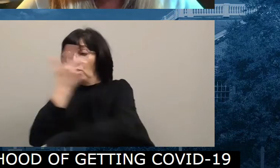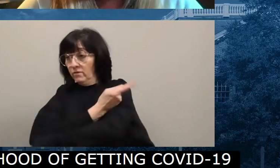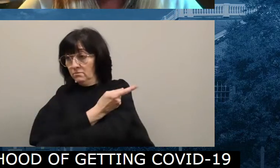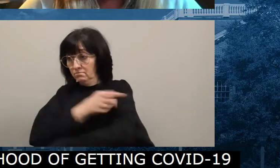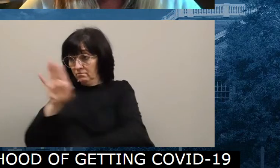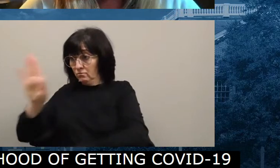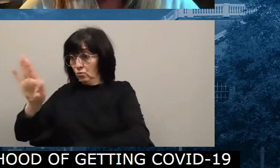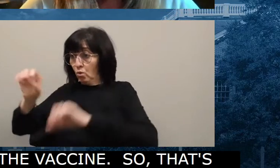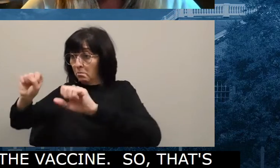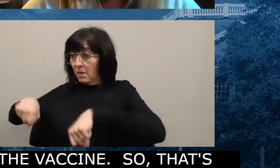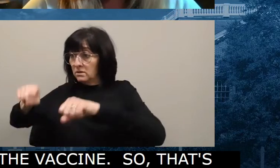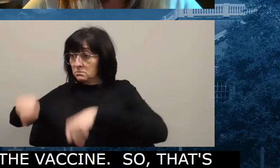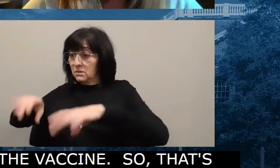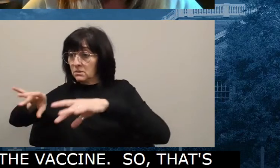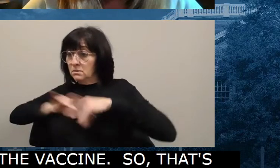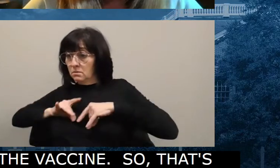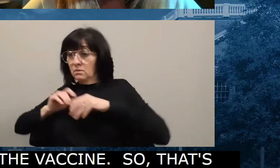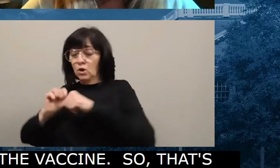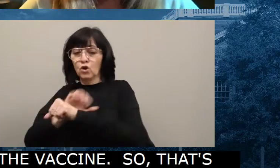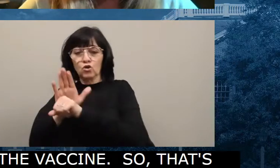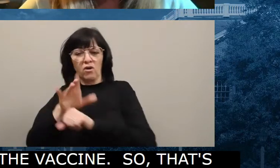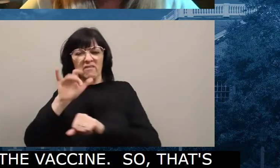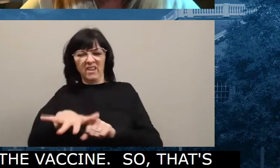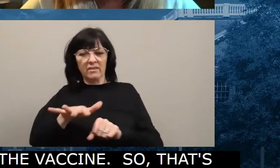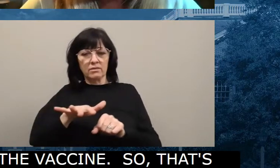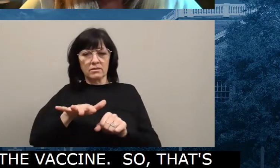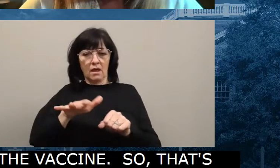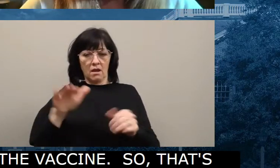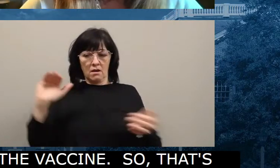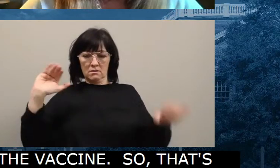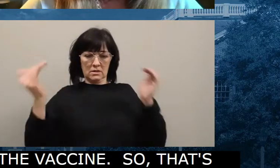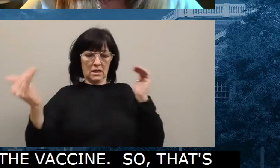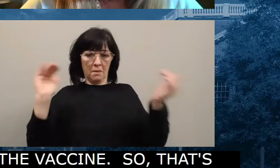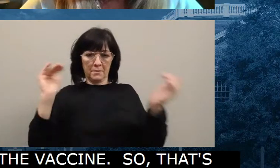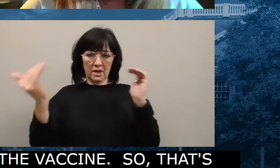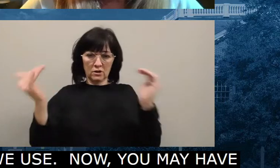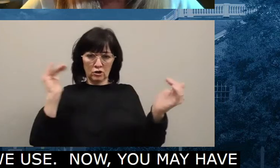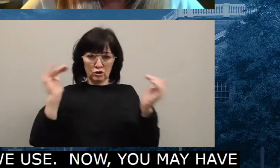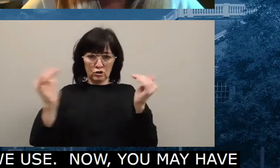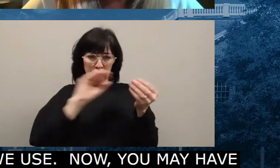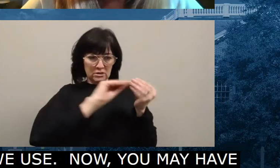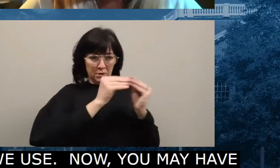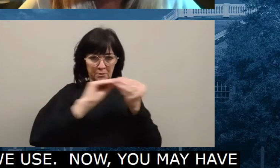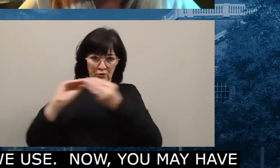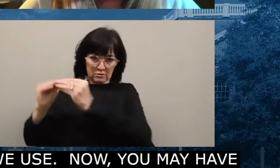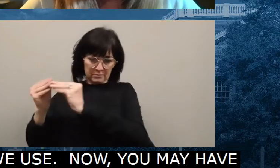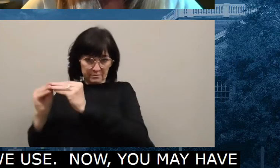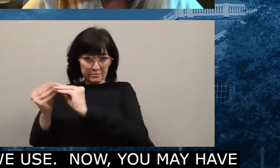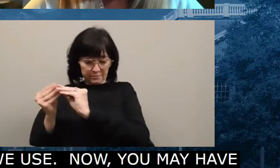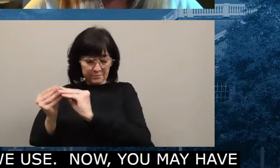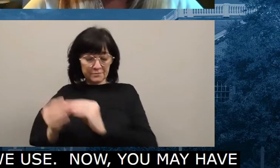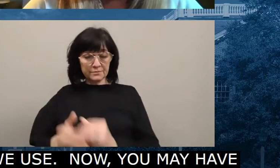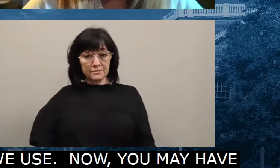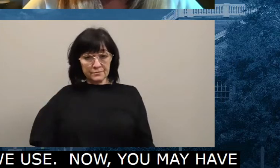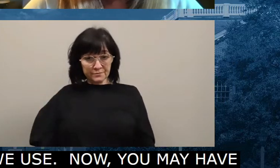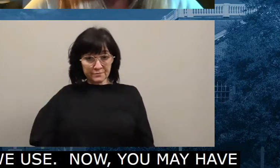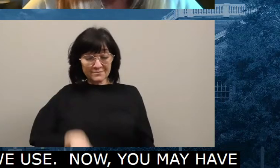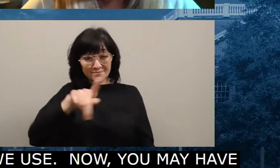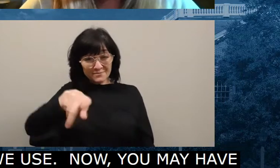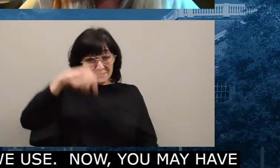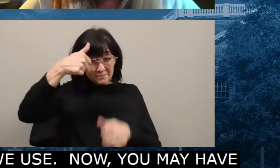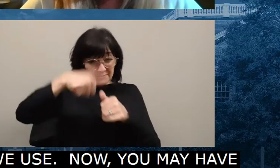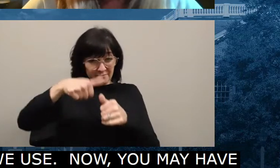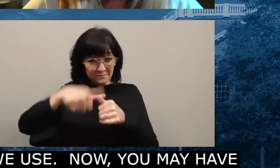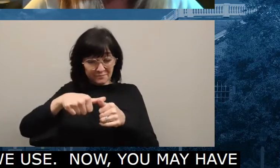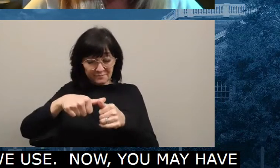come from that we use. Now, you may have seen that recently there were some Pfizer trials, or not